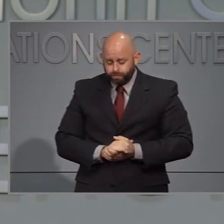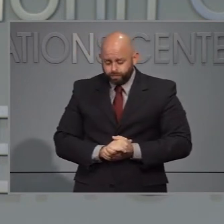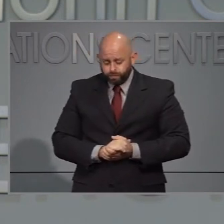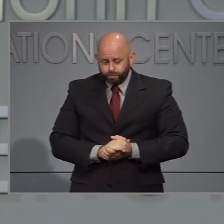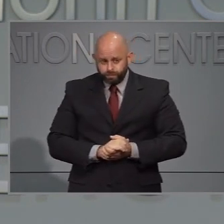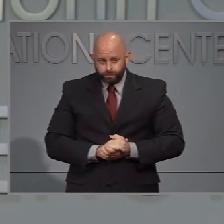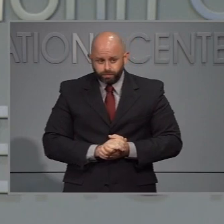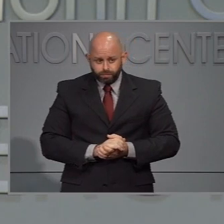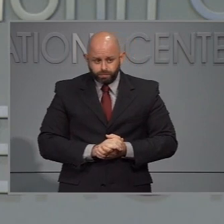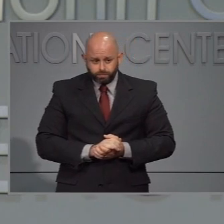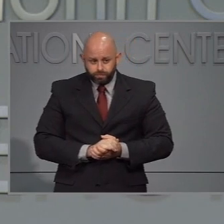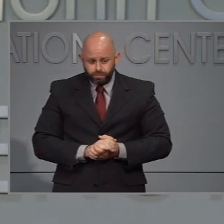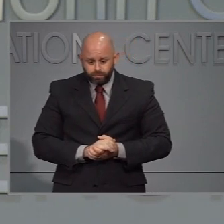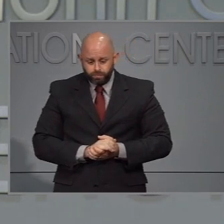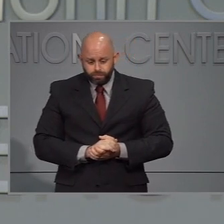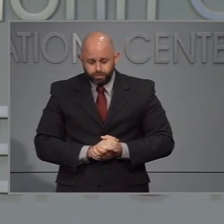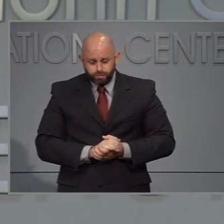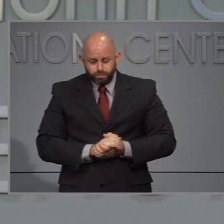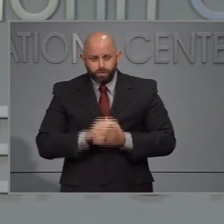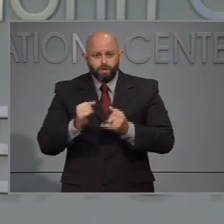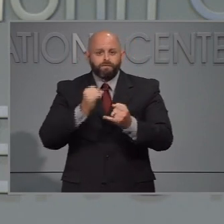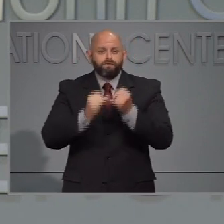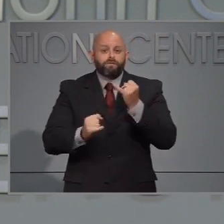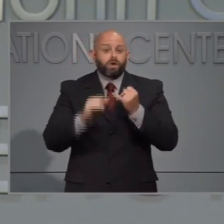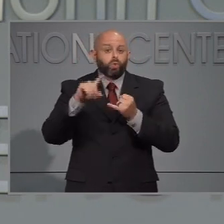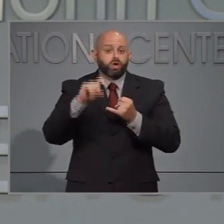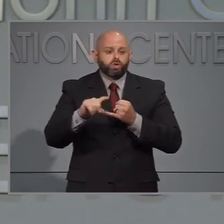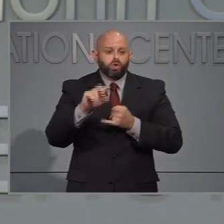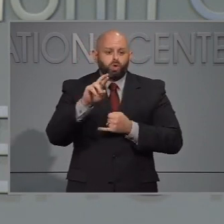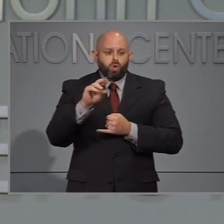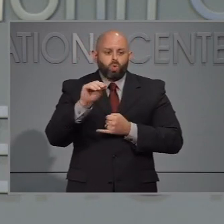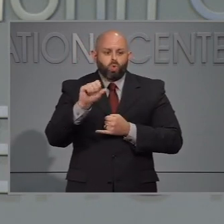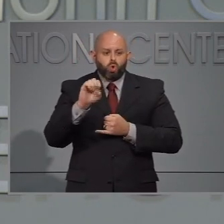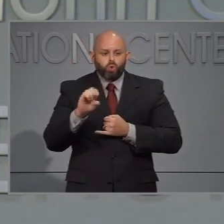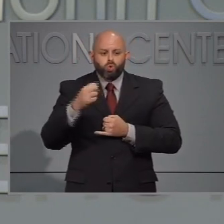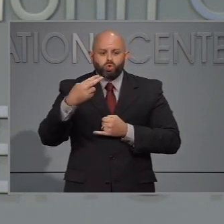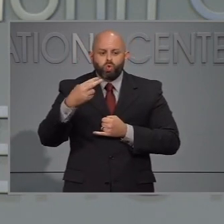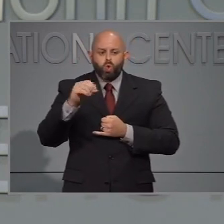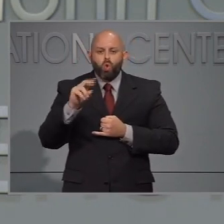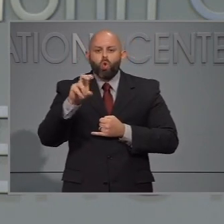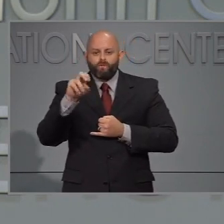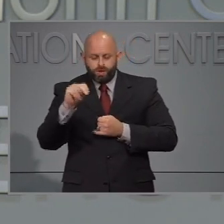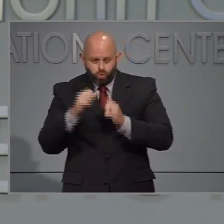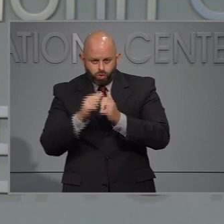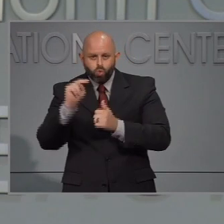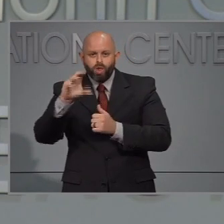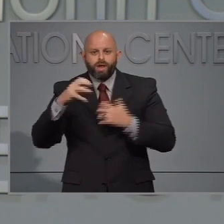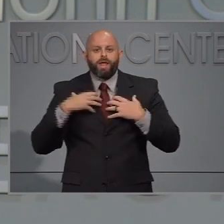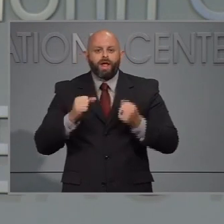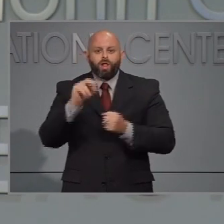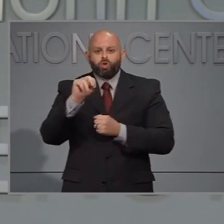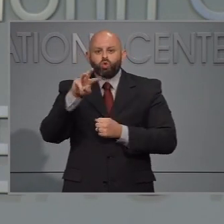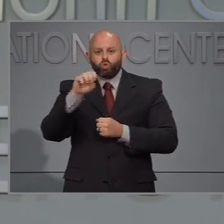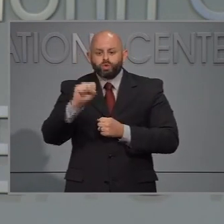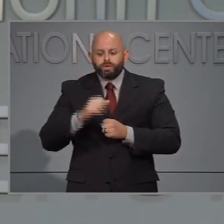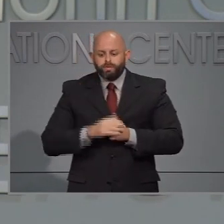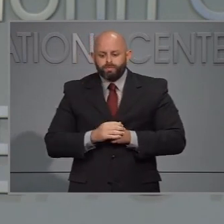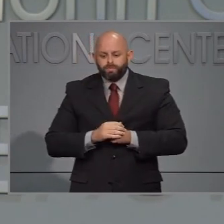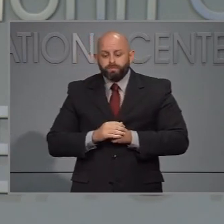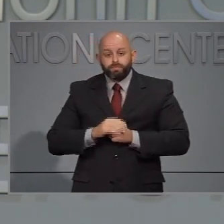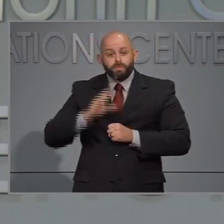Our final question today will be from Rose Hoban with North Carolina Health News. Hi, Senator. Hi, Governor.